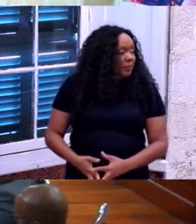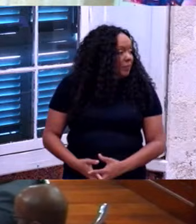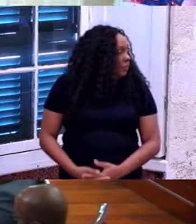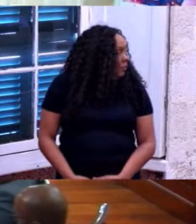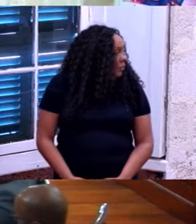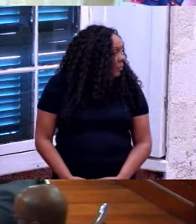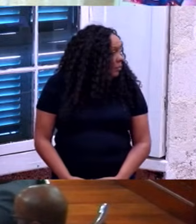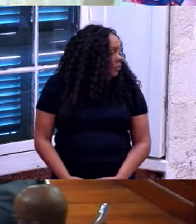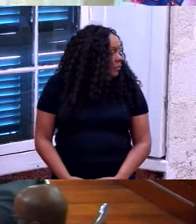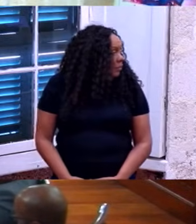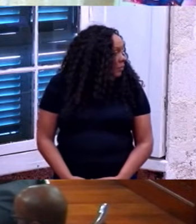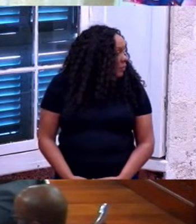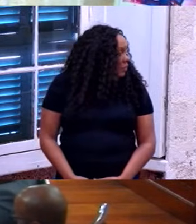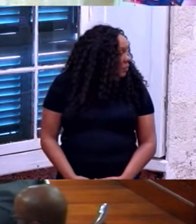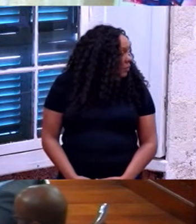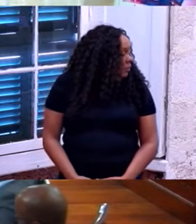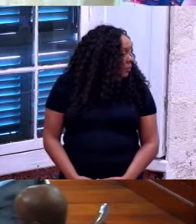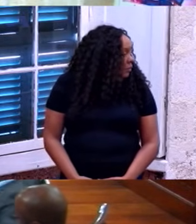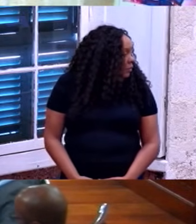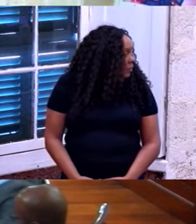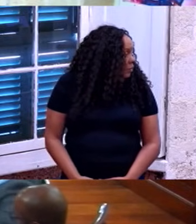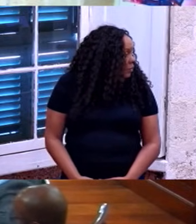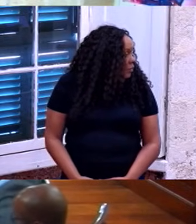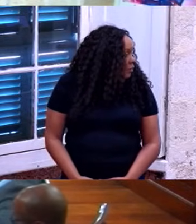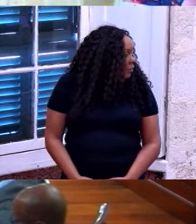Senator Cummings.